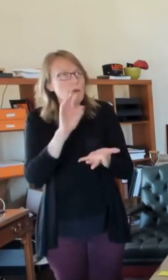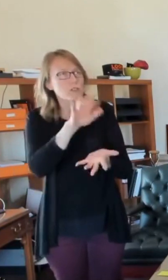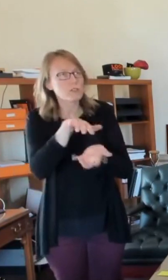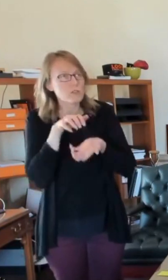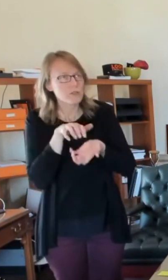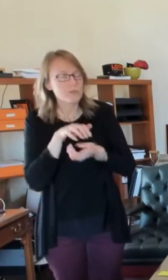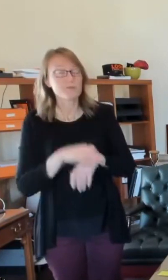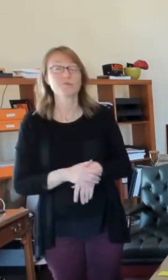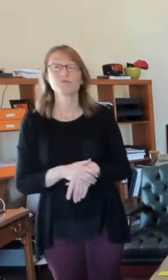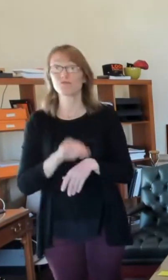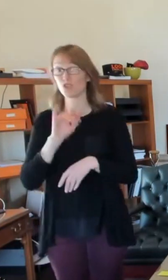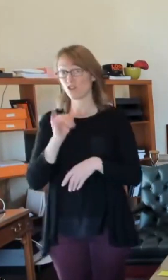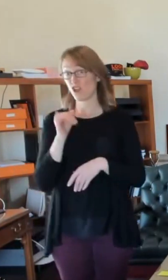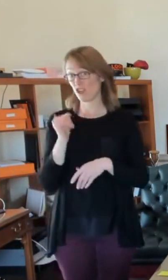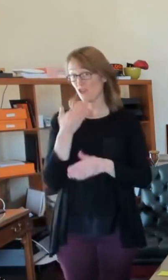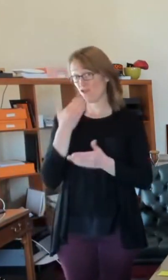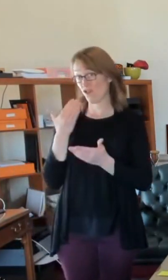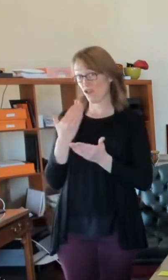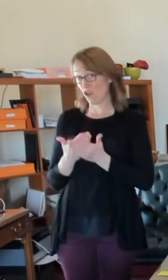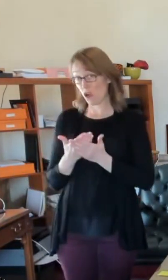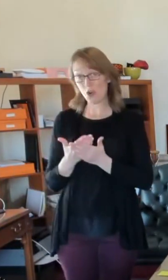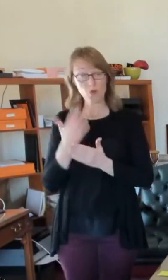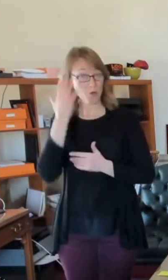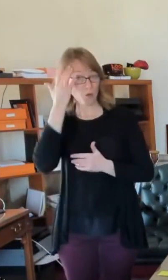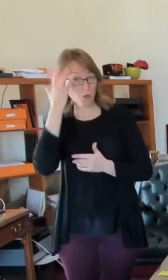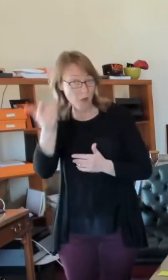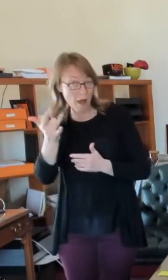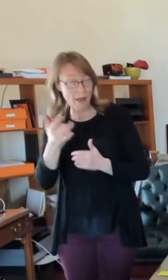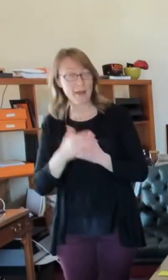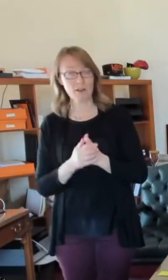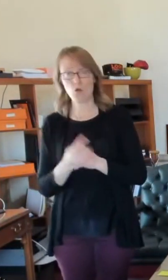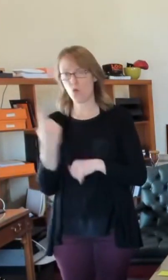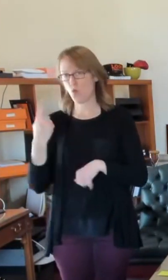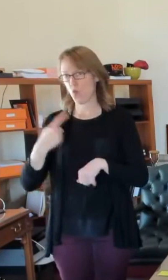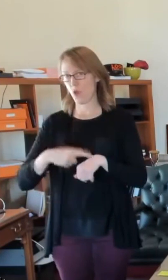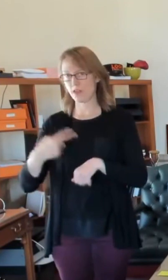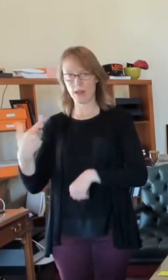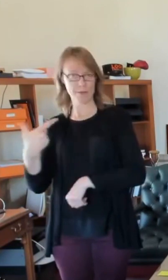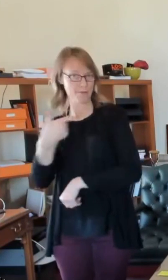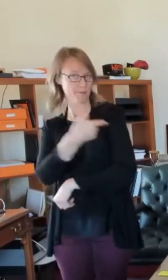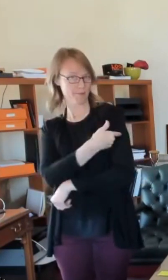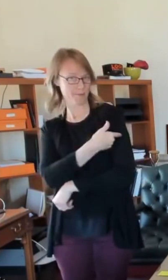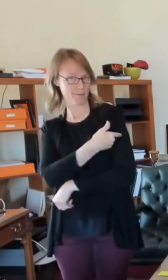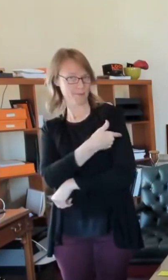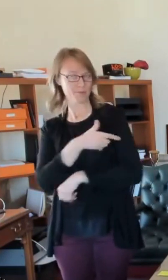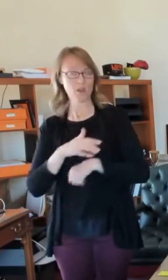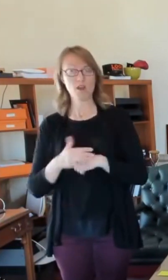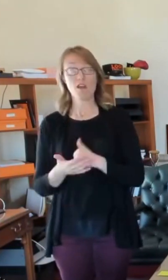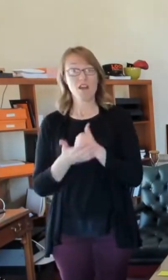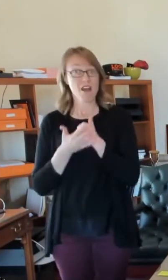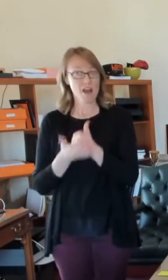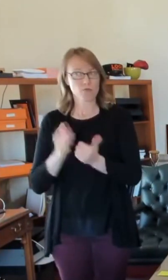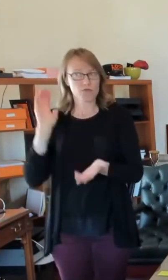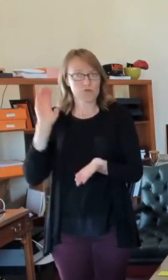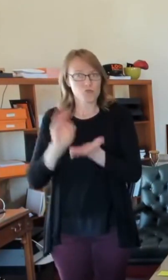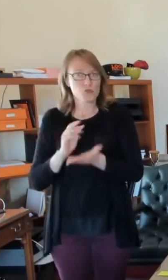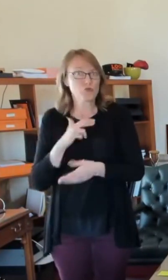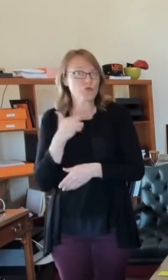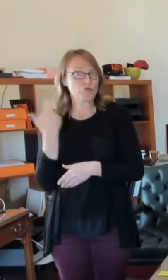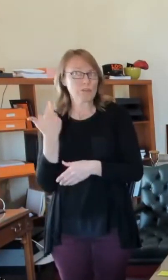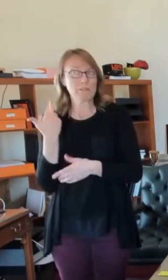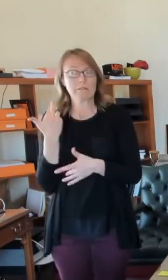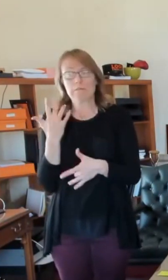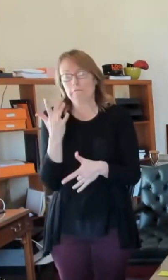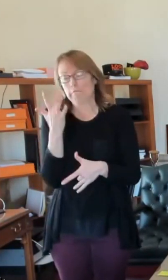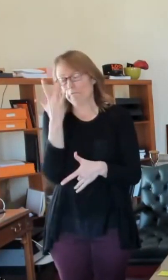shot. It is very effective at keeping you from getting really sick or being hospitalized, which of course is the most important